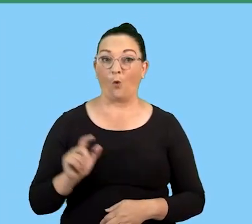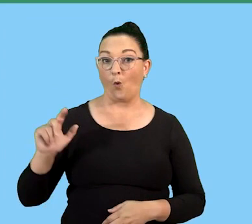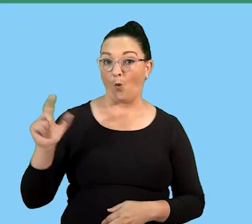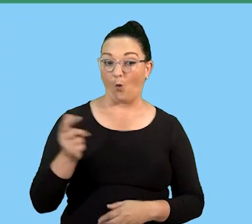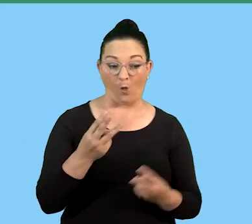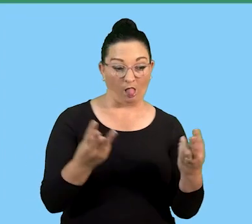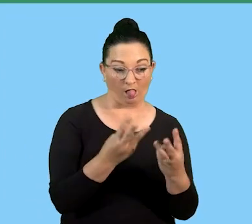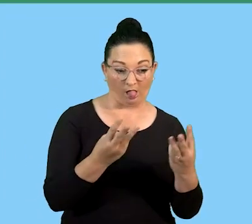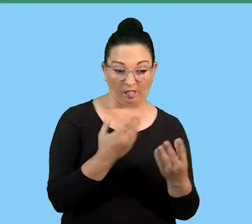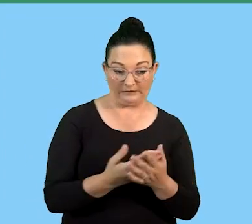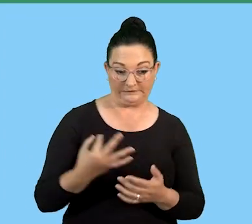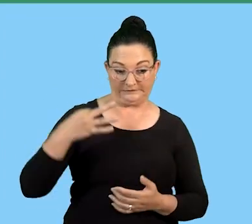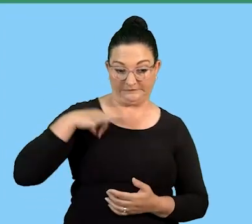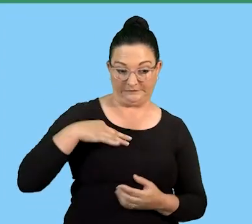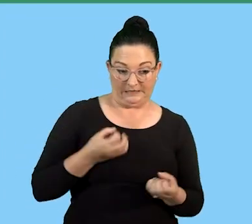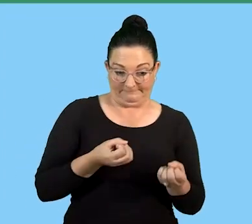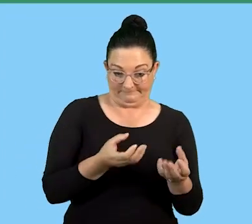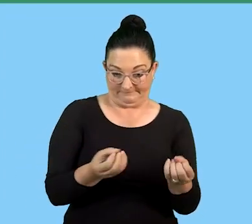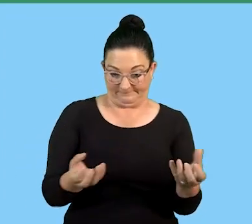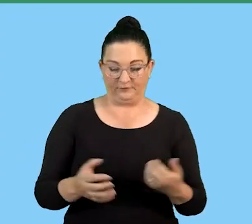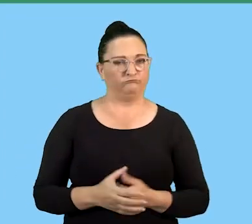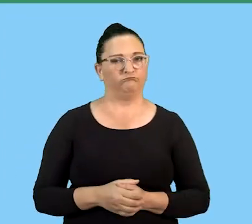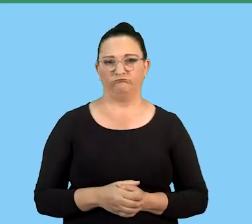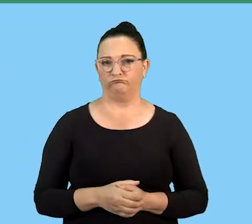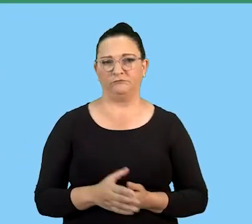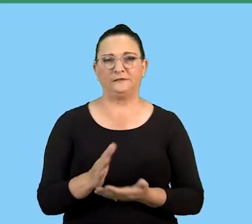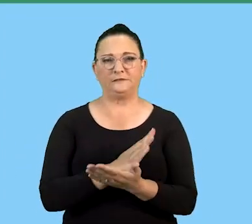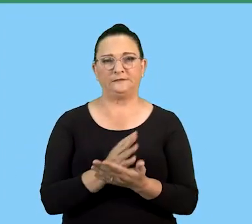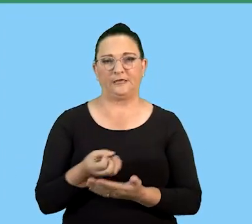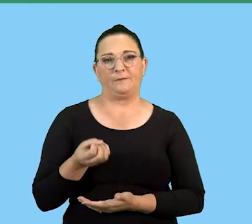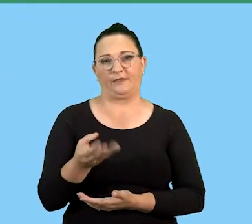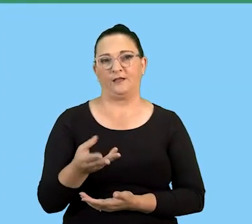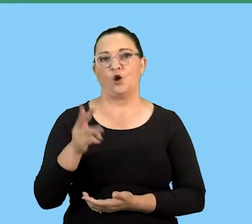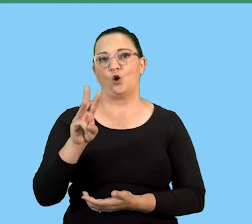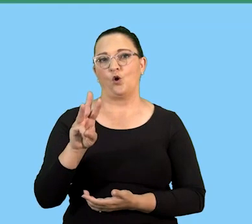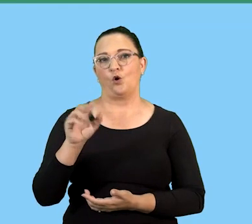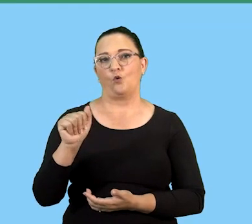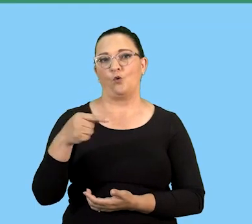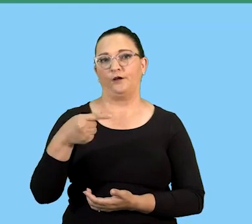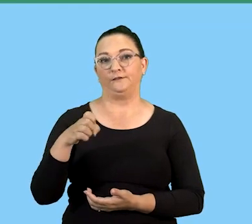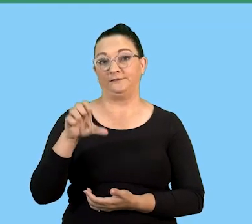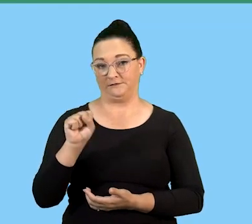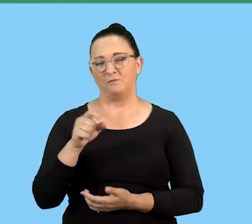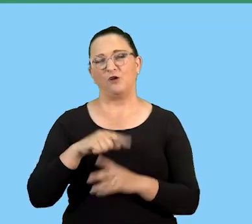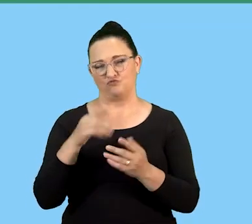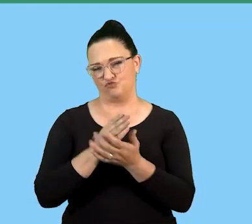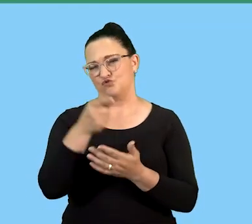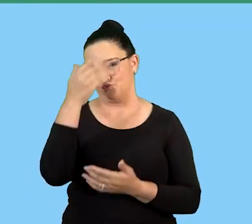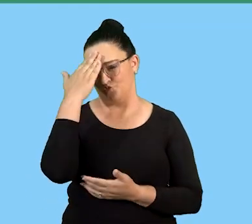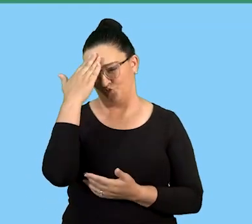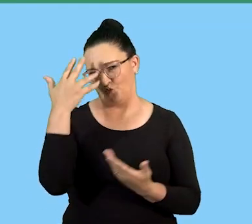work receive a salary. Some employees receive wages. Now, I am sure that you know that